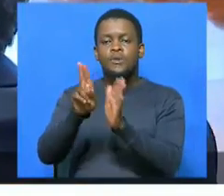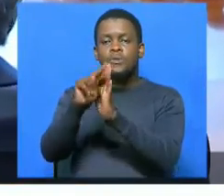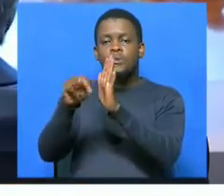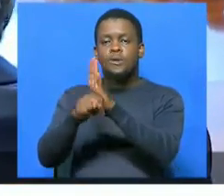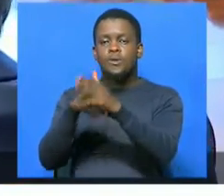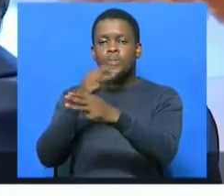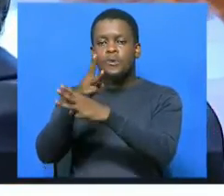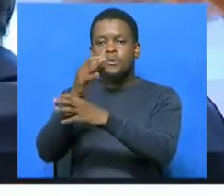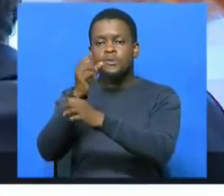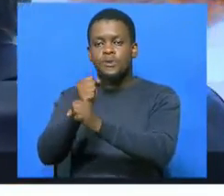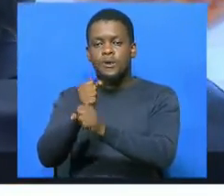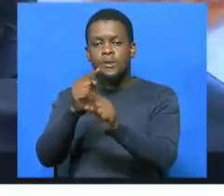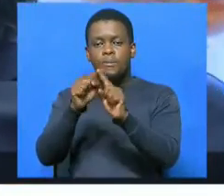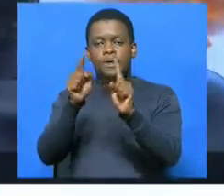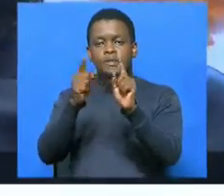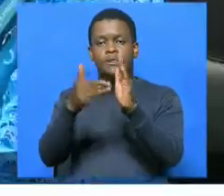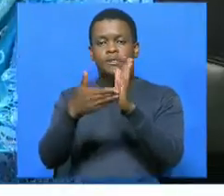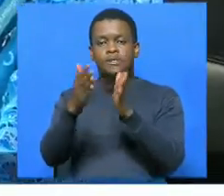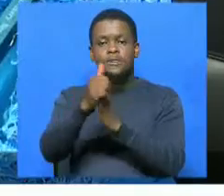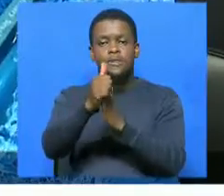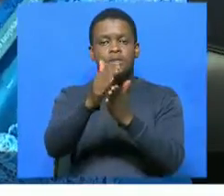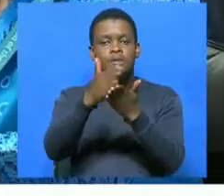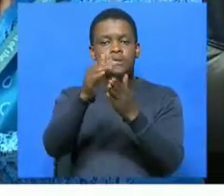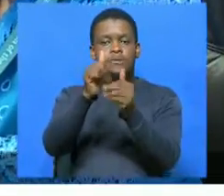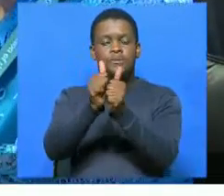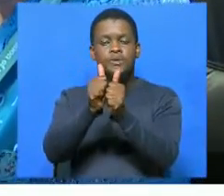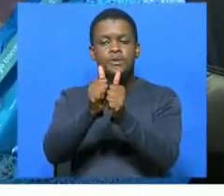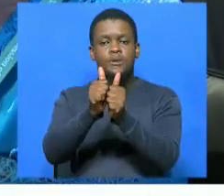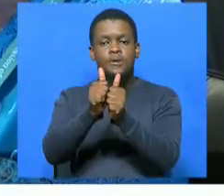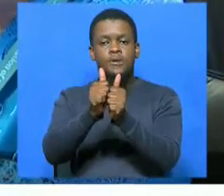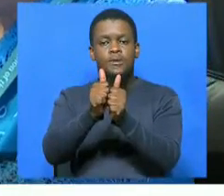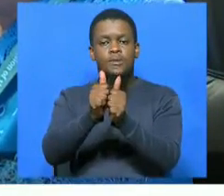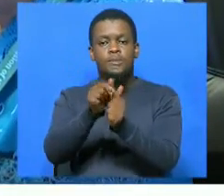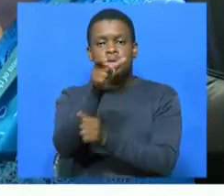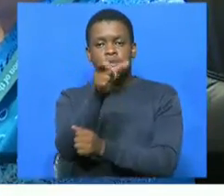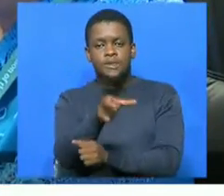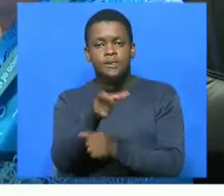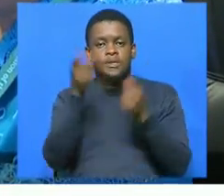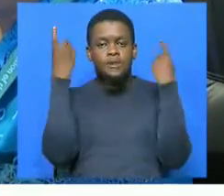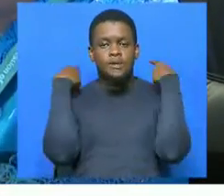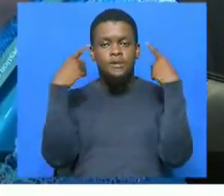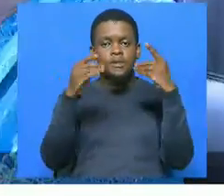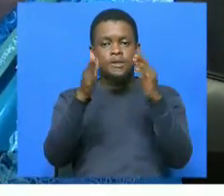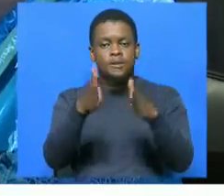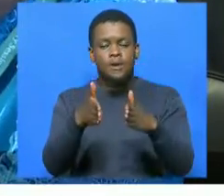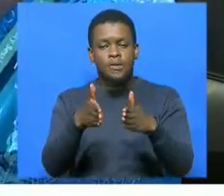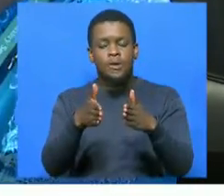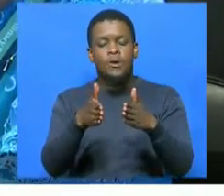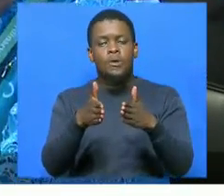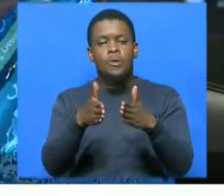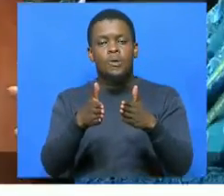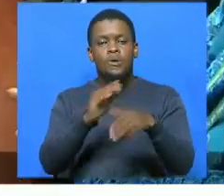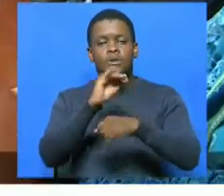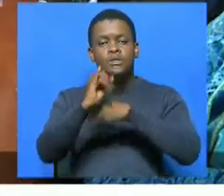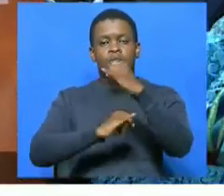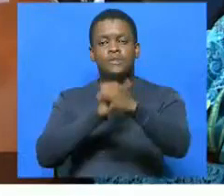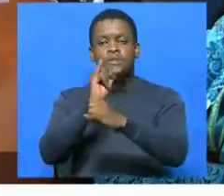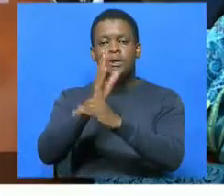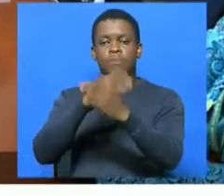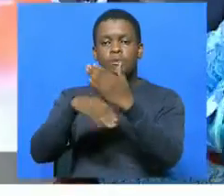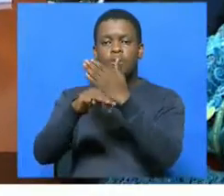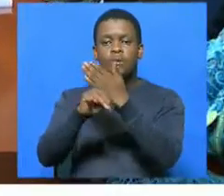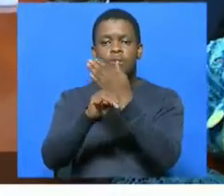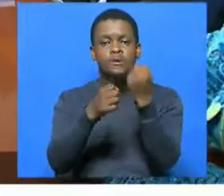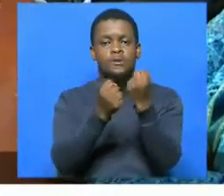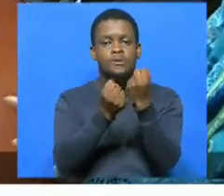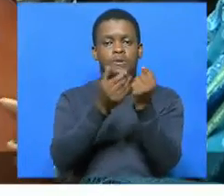by Professor Sinat Fiseha, the Director of Global Programs at the Foundation, supports efforts